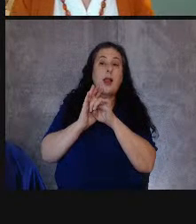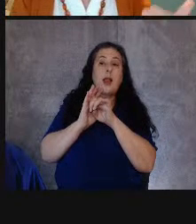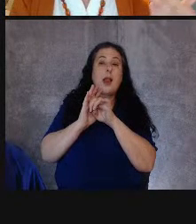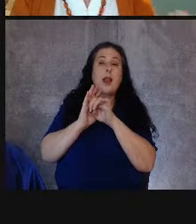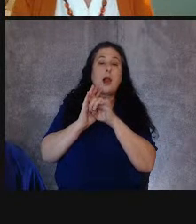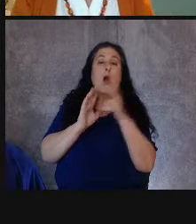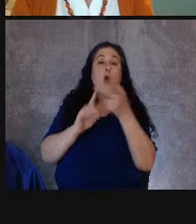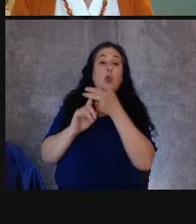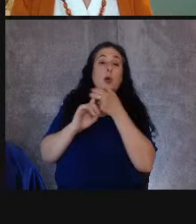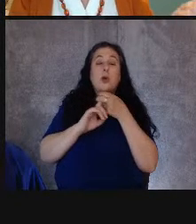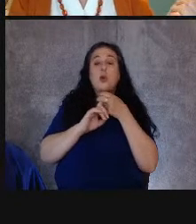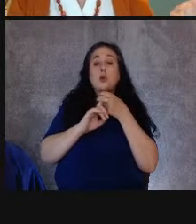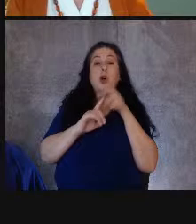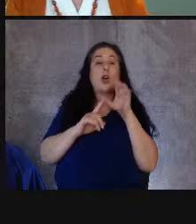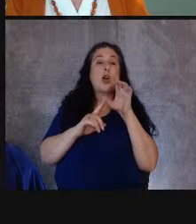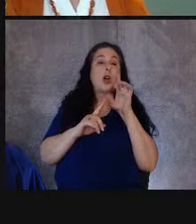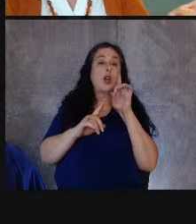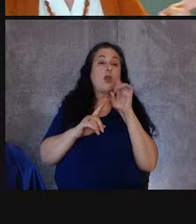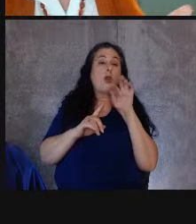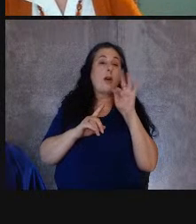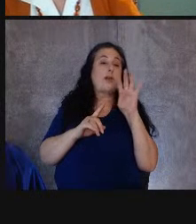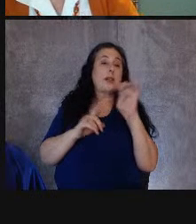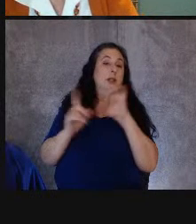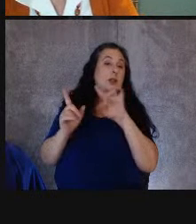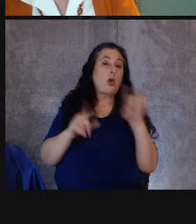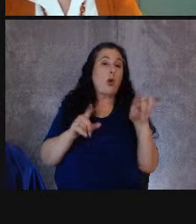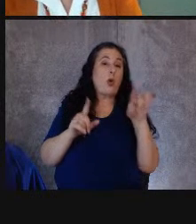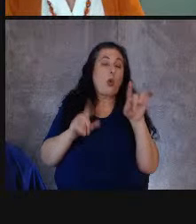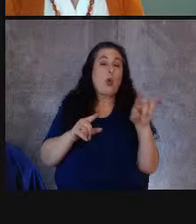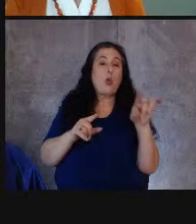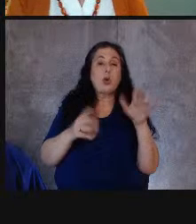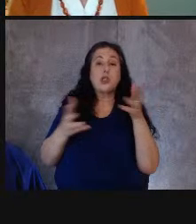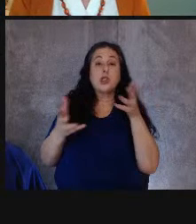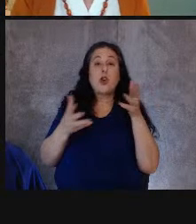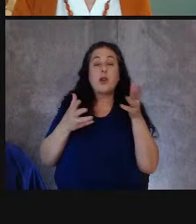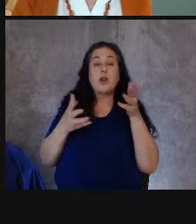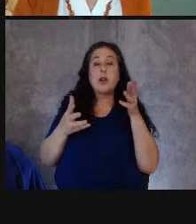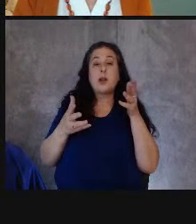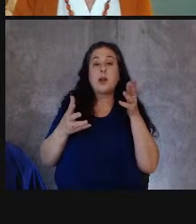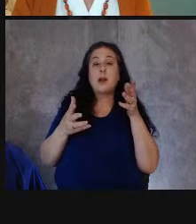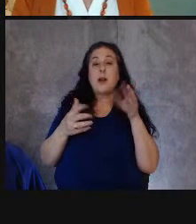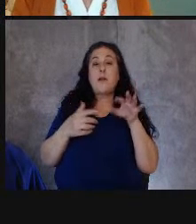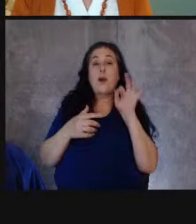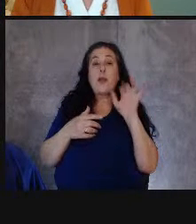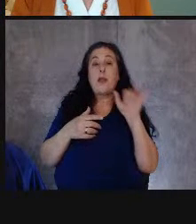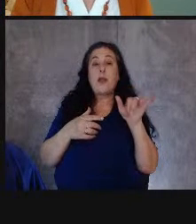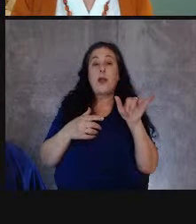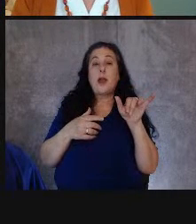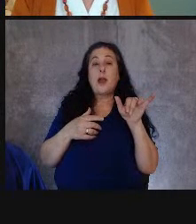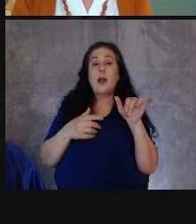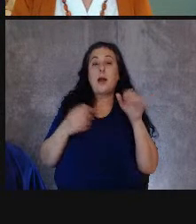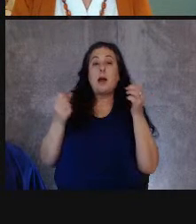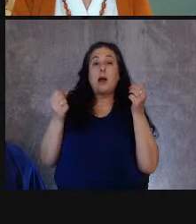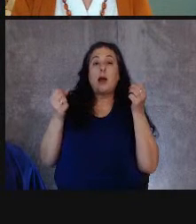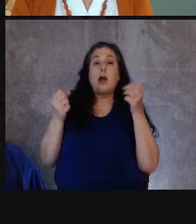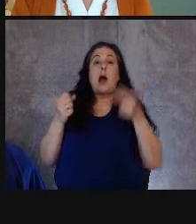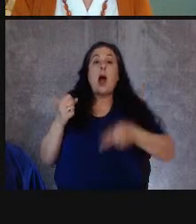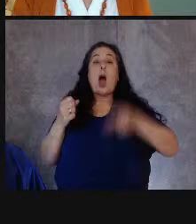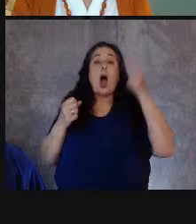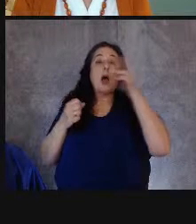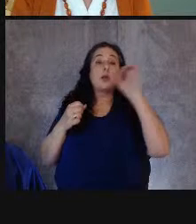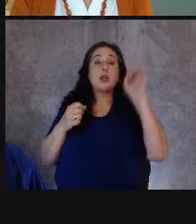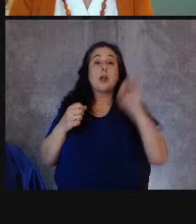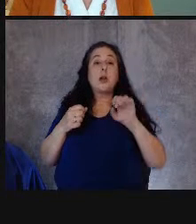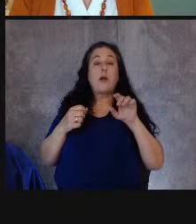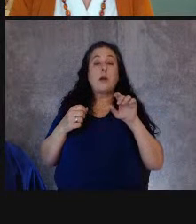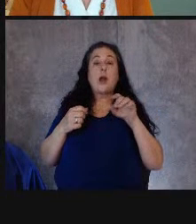recruits, when draftees reported for service, it was found that a remarkably high percentage